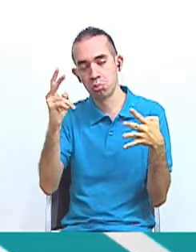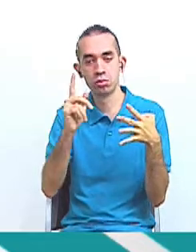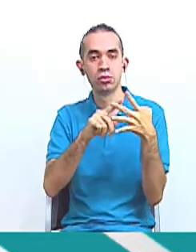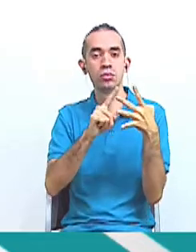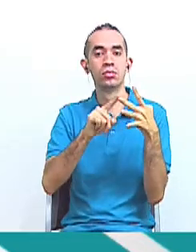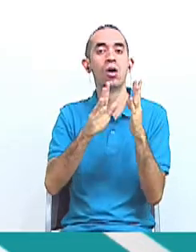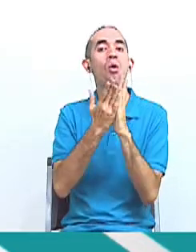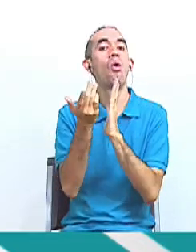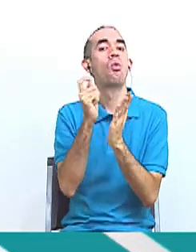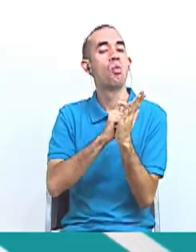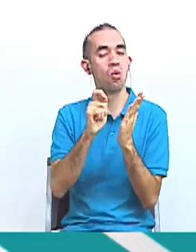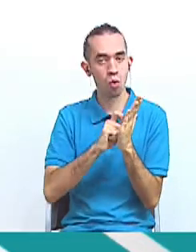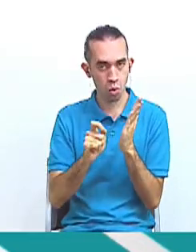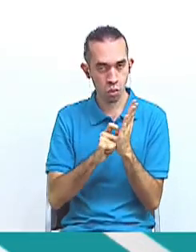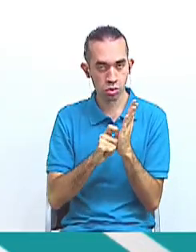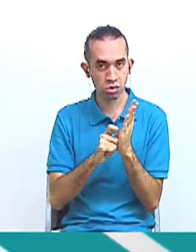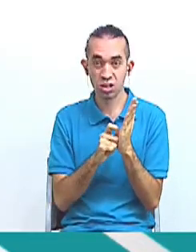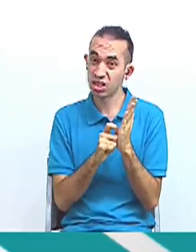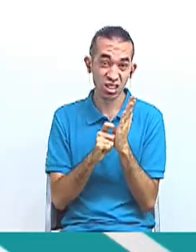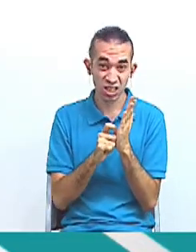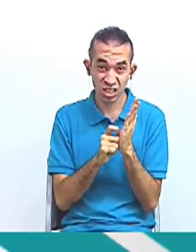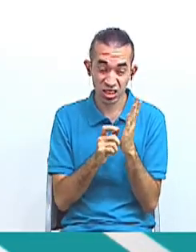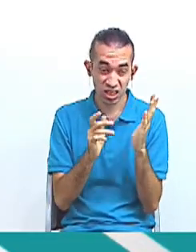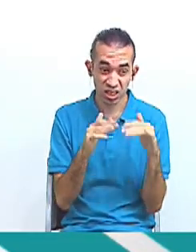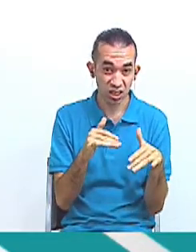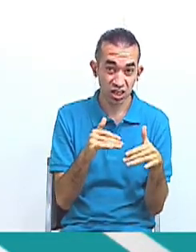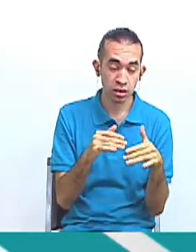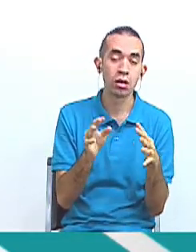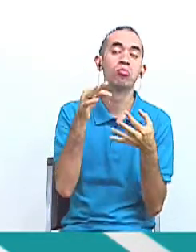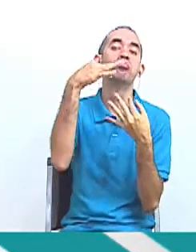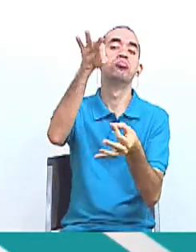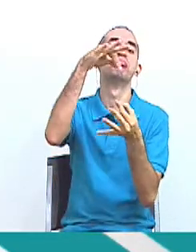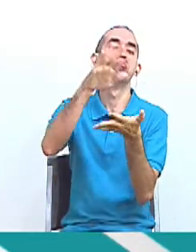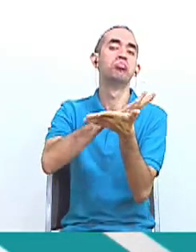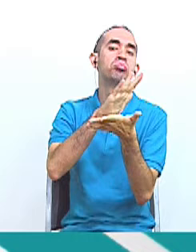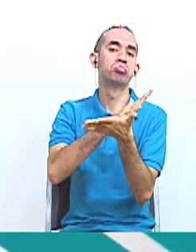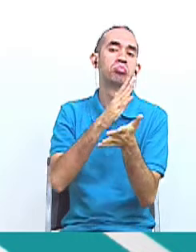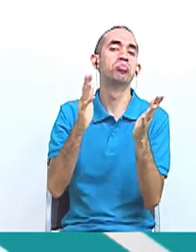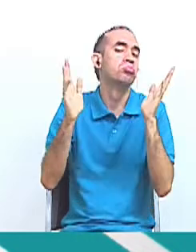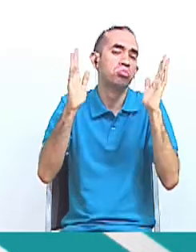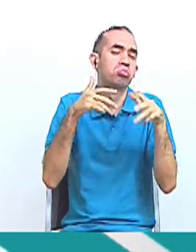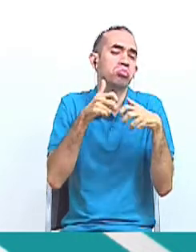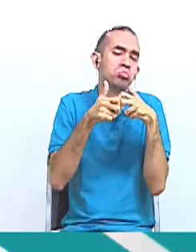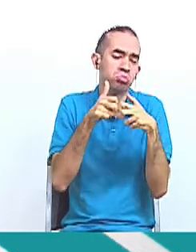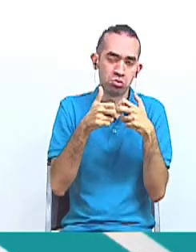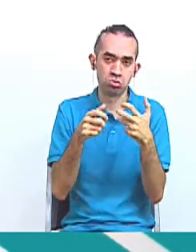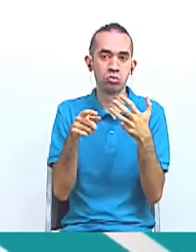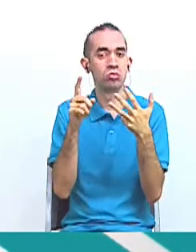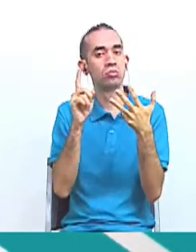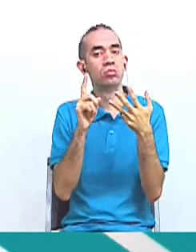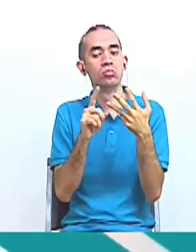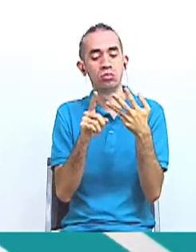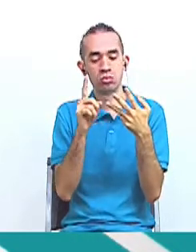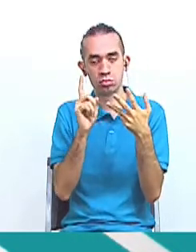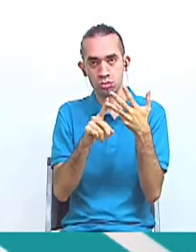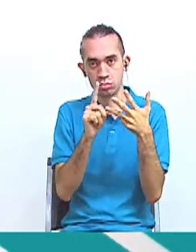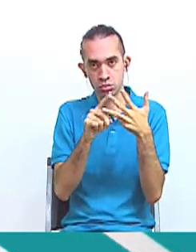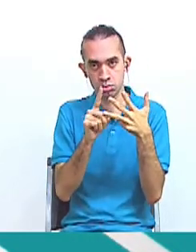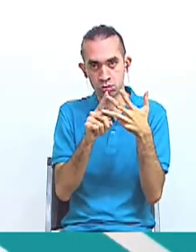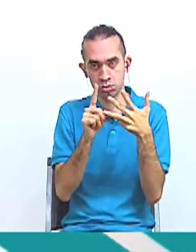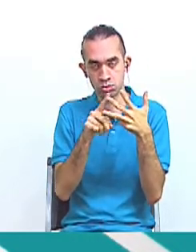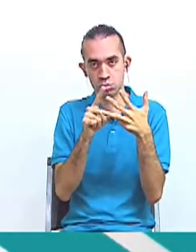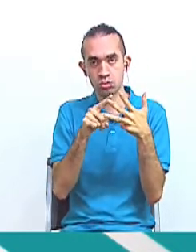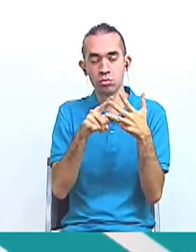notebook, right? If you don't have a notebook, you can actually use a piece of paper, no problem. An eraser in case you need to